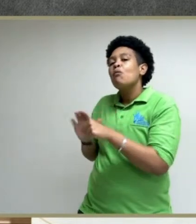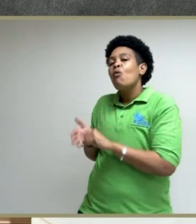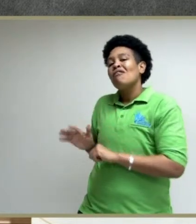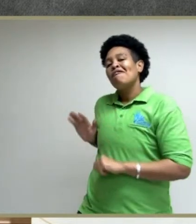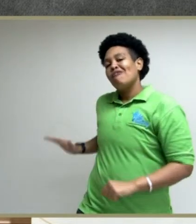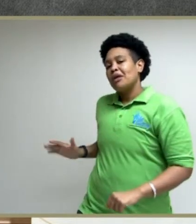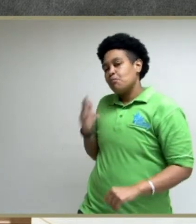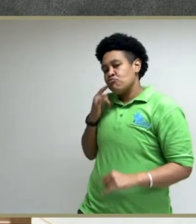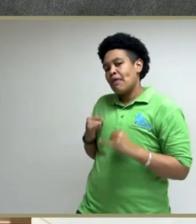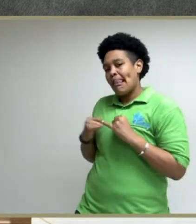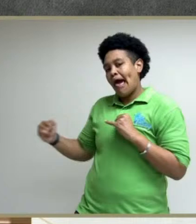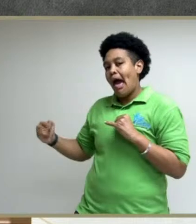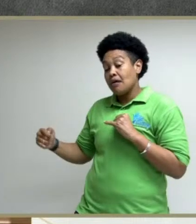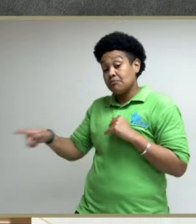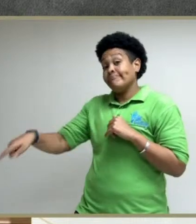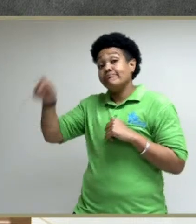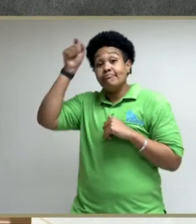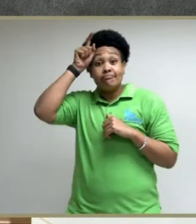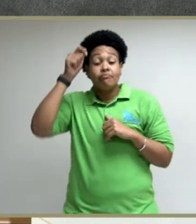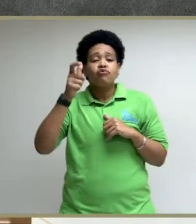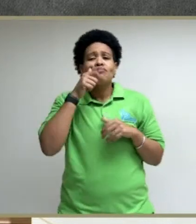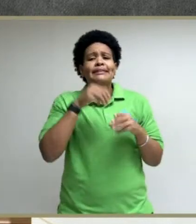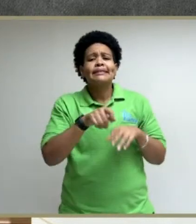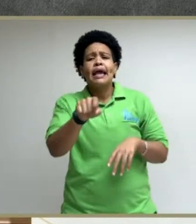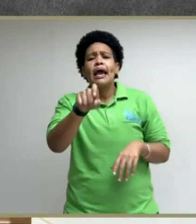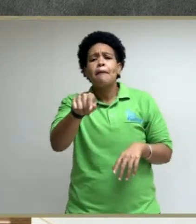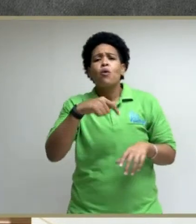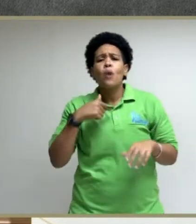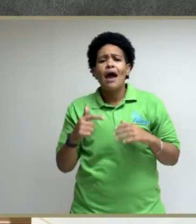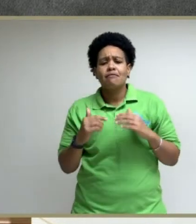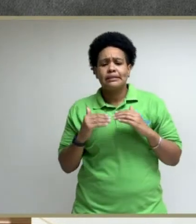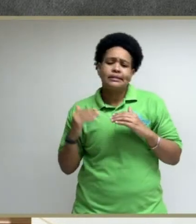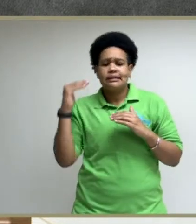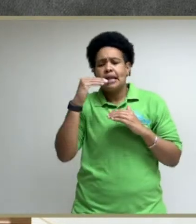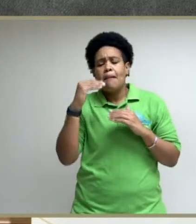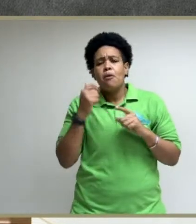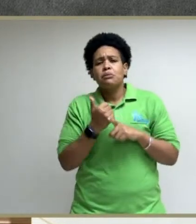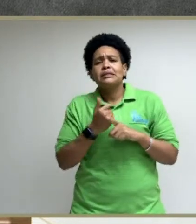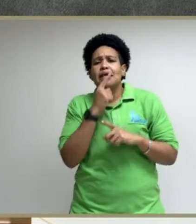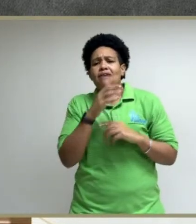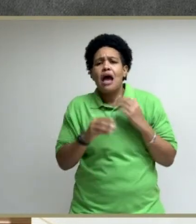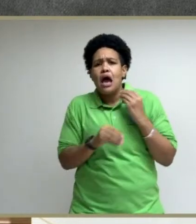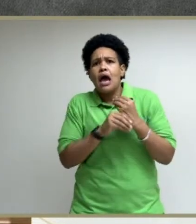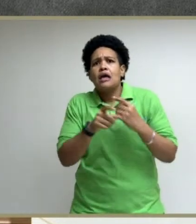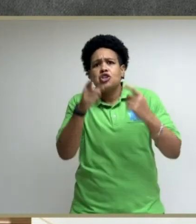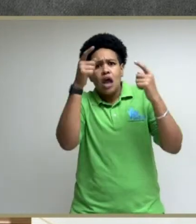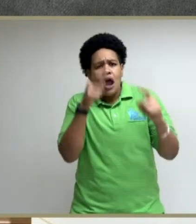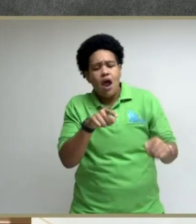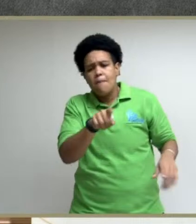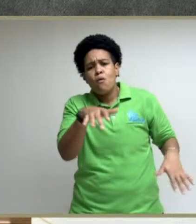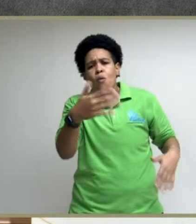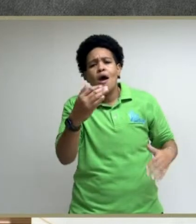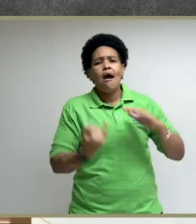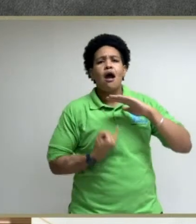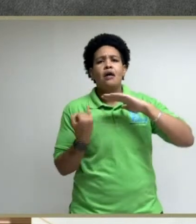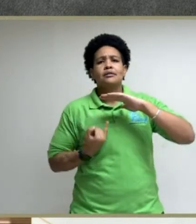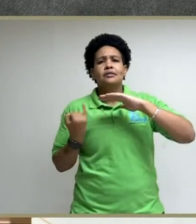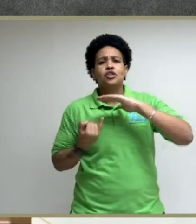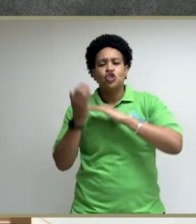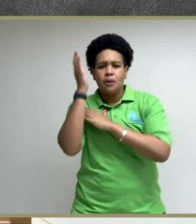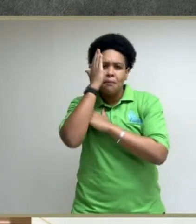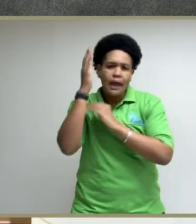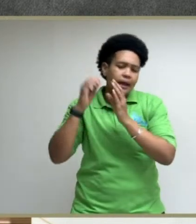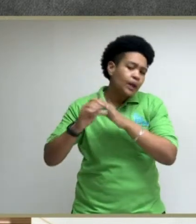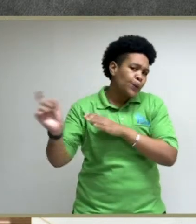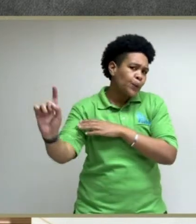Most recently in April, where you have the step up, would have been the addition of the isolation beds